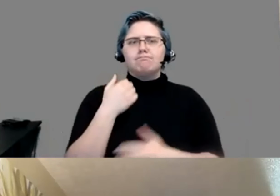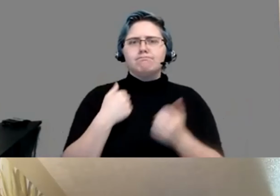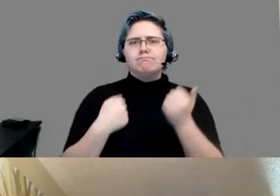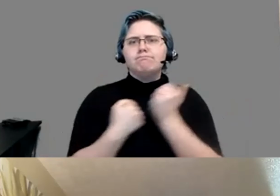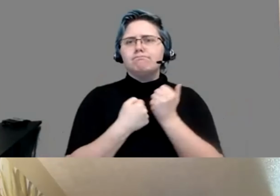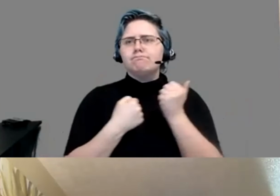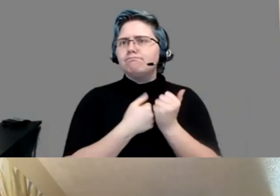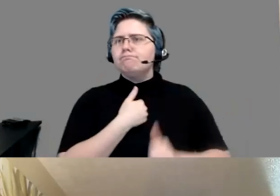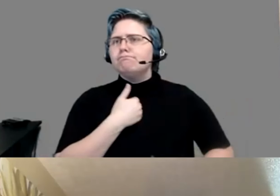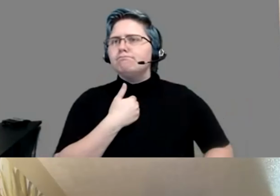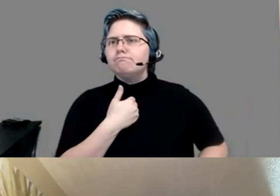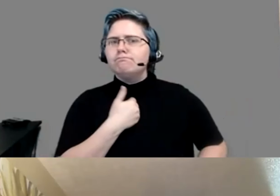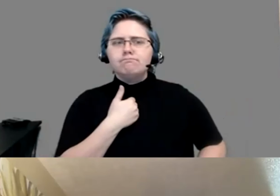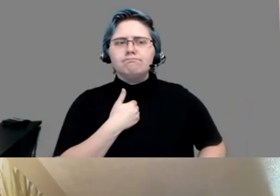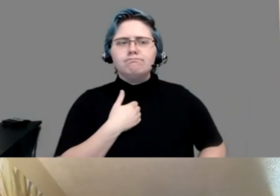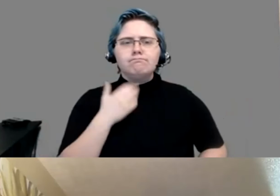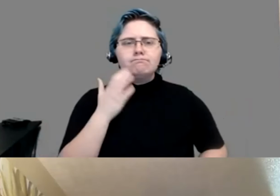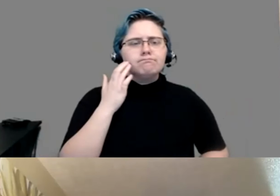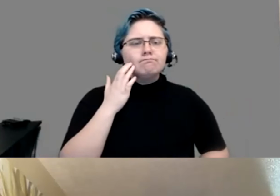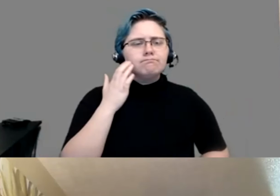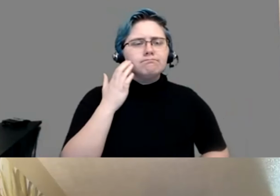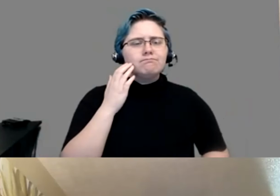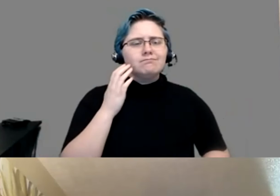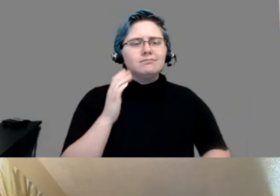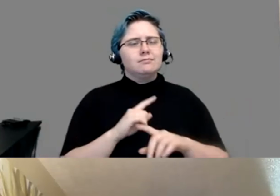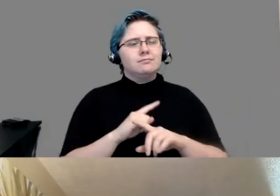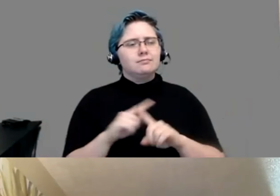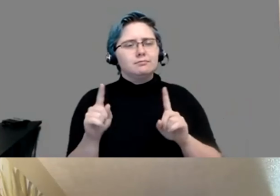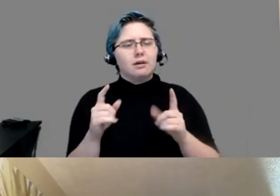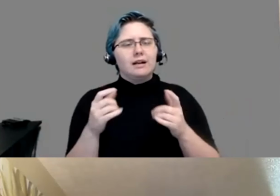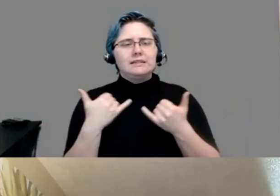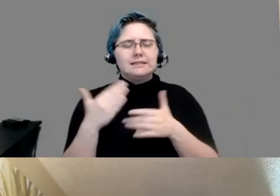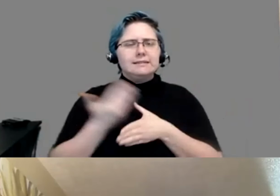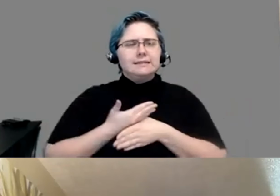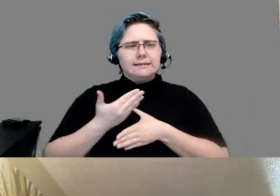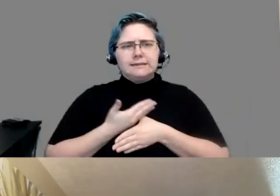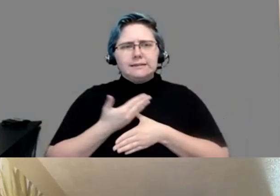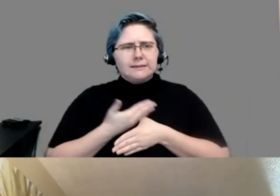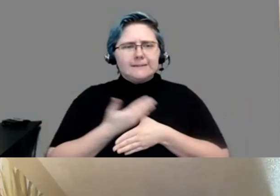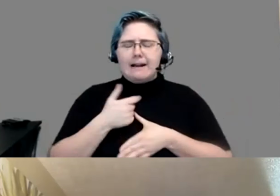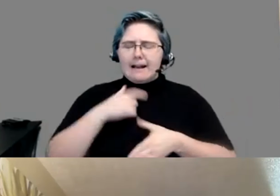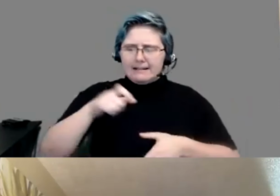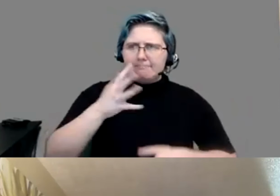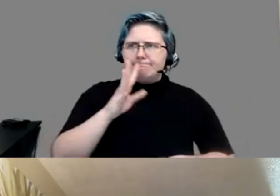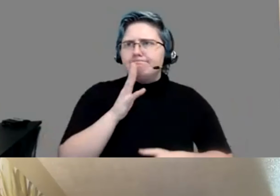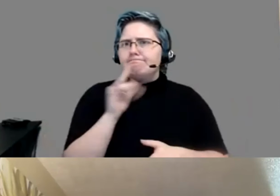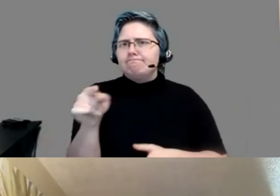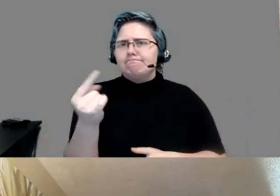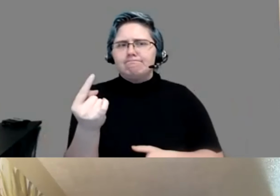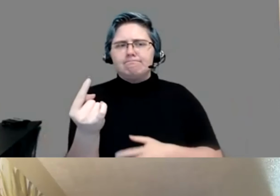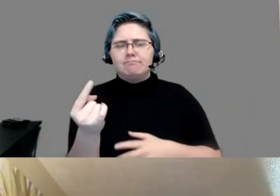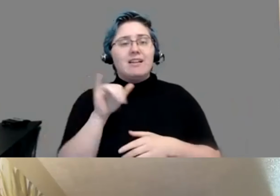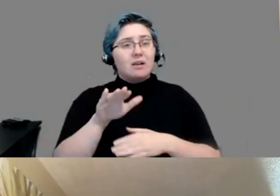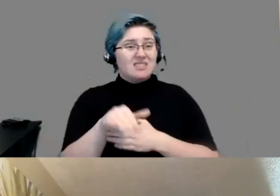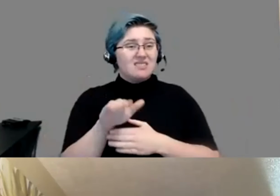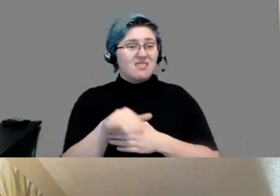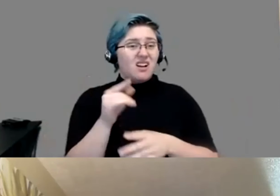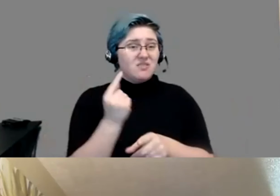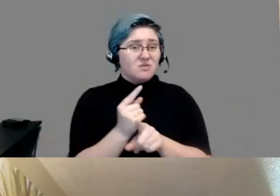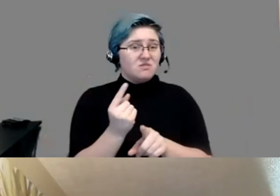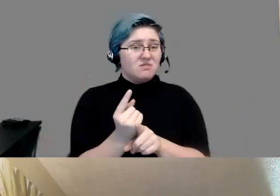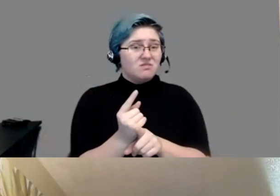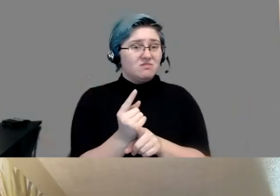to advocate for myself, but it still bothered me and I needed to talk to someone. And that was late at night, but they were